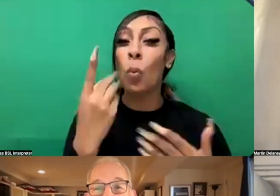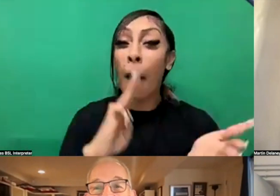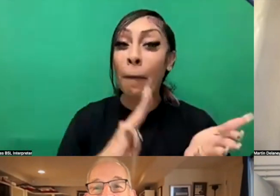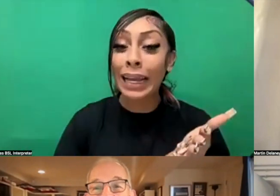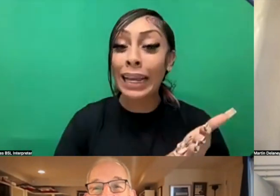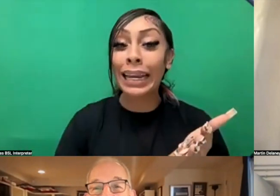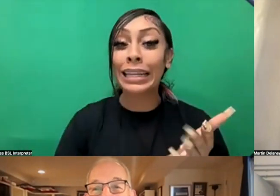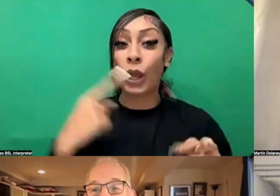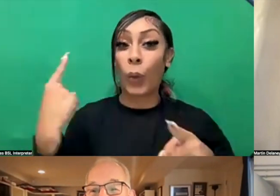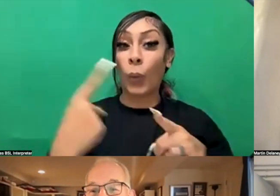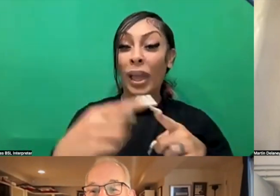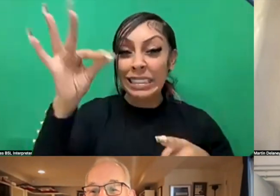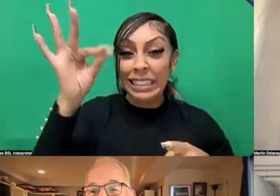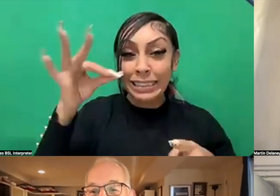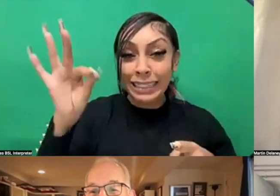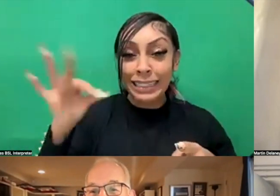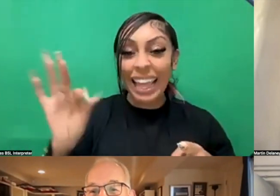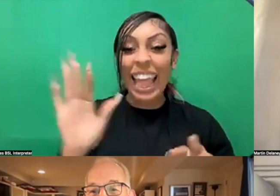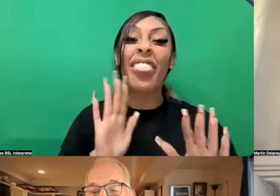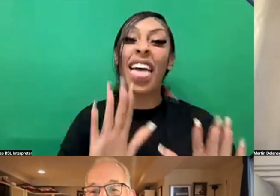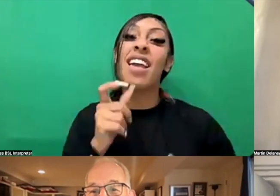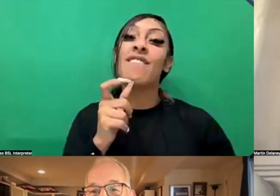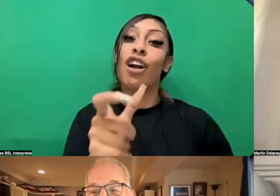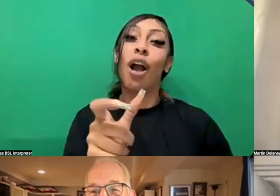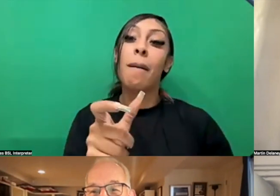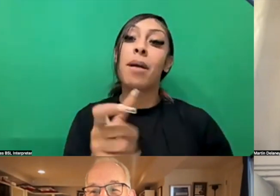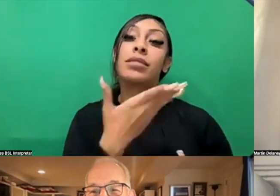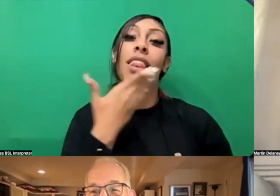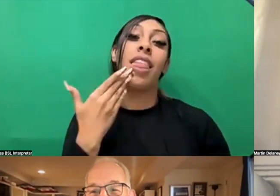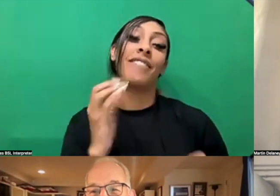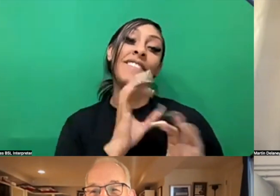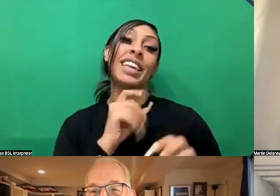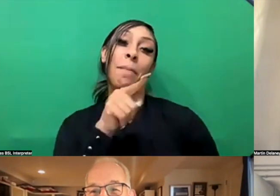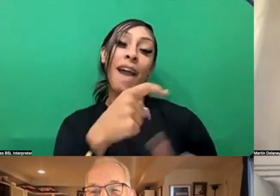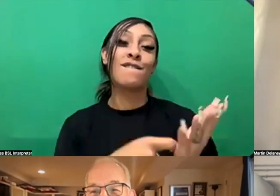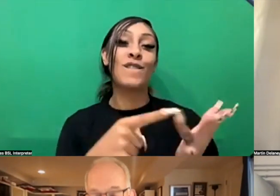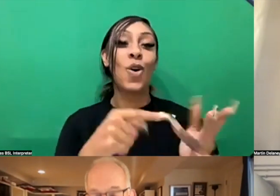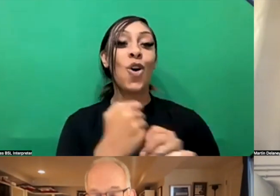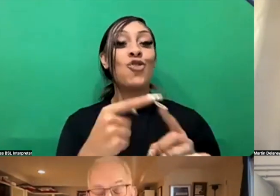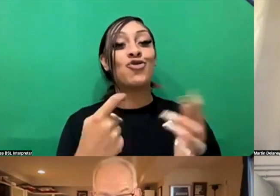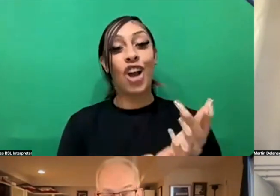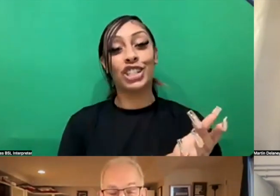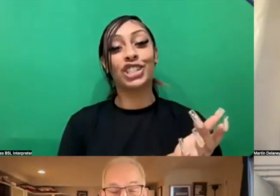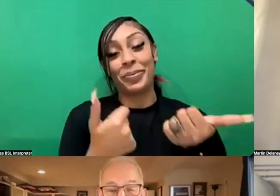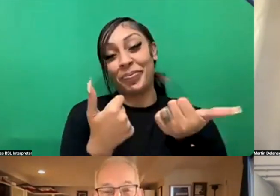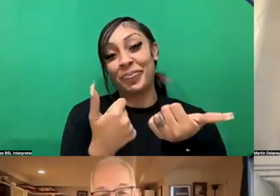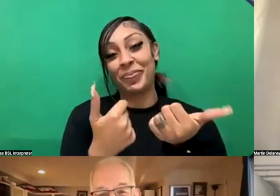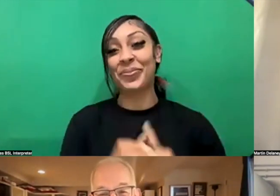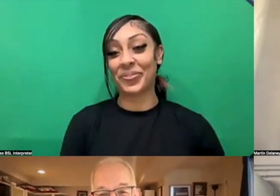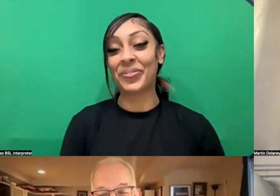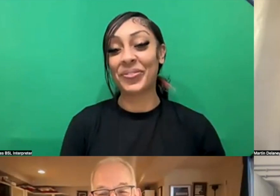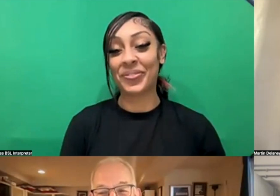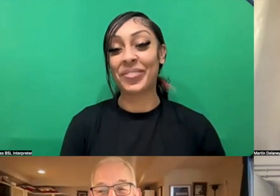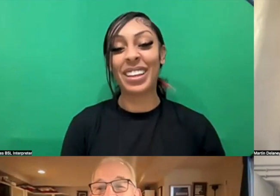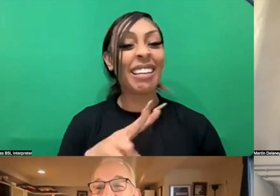quick, tick boxes and leave a comment. That'd be lovely feedback for Roger and everyone as well. On the event. It's very, very